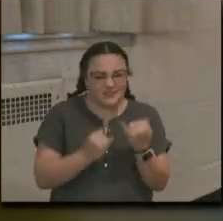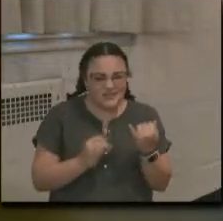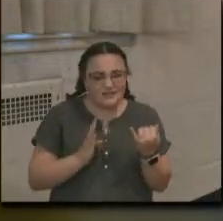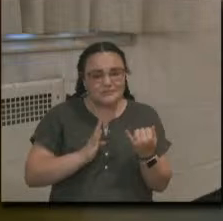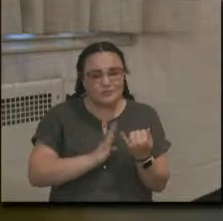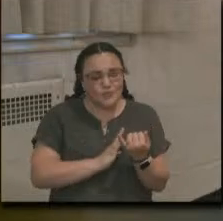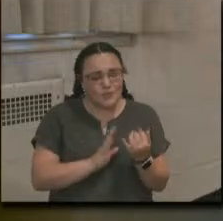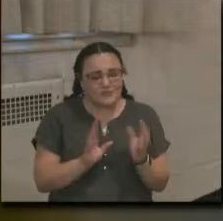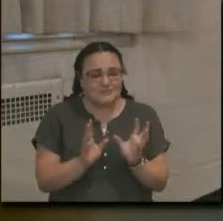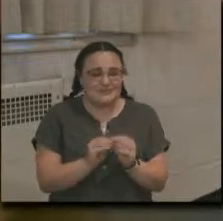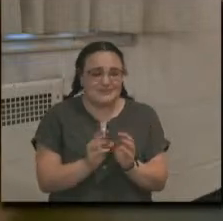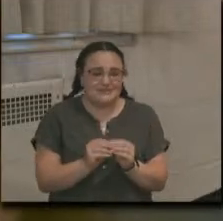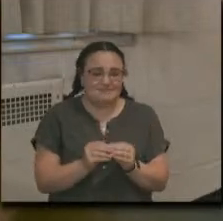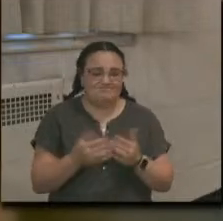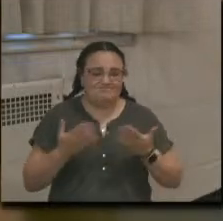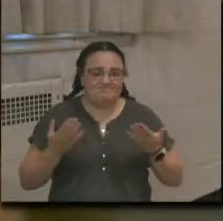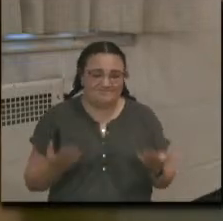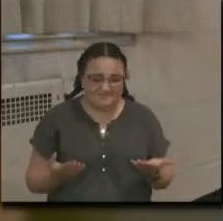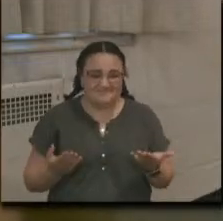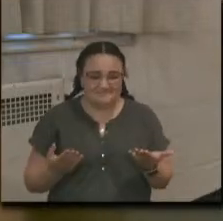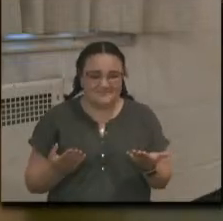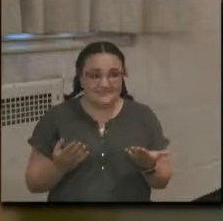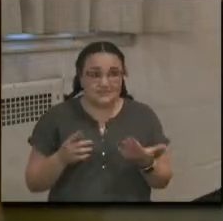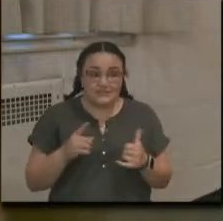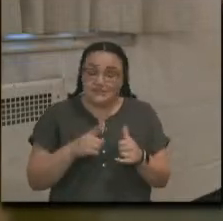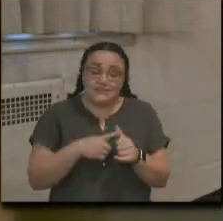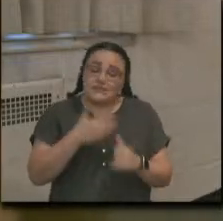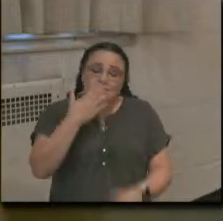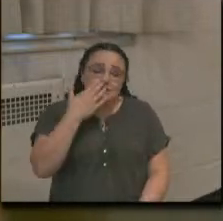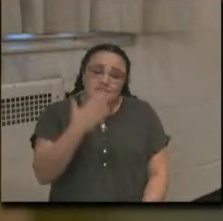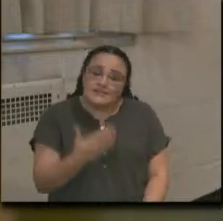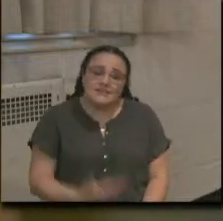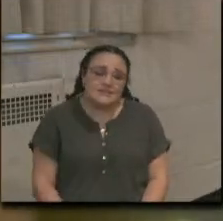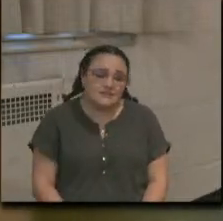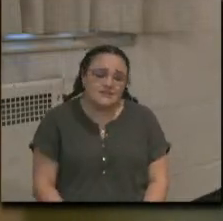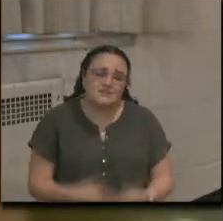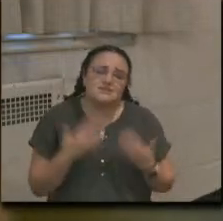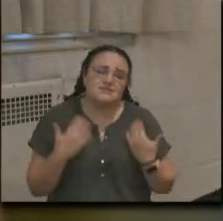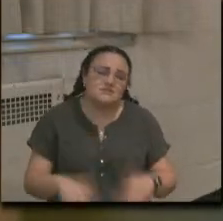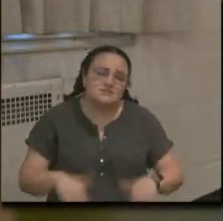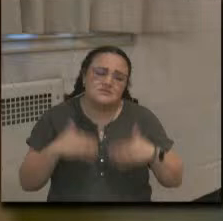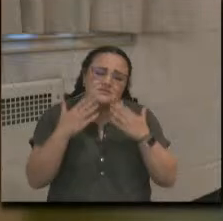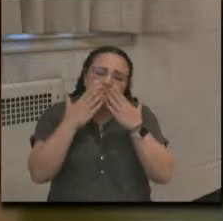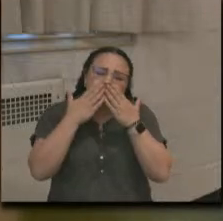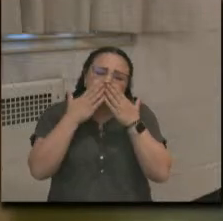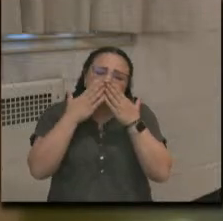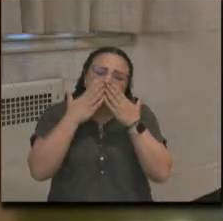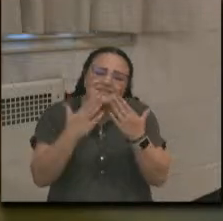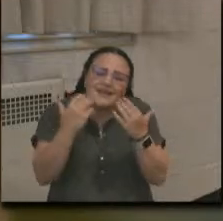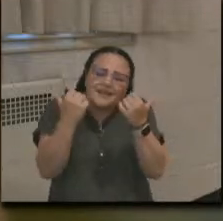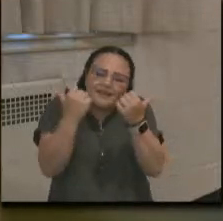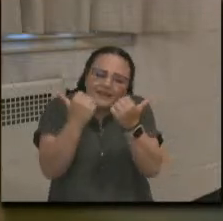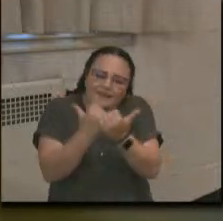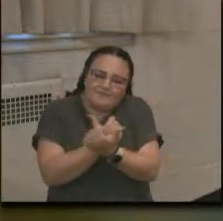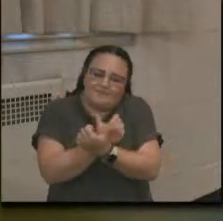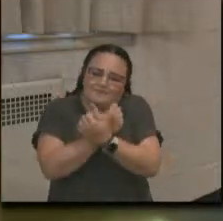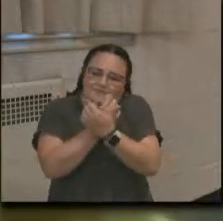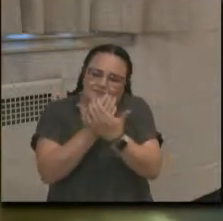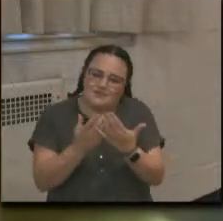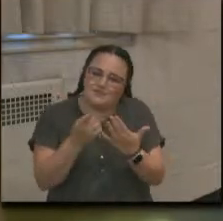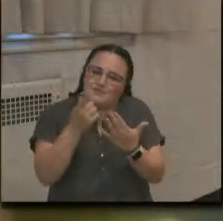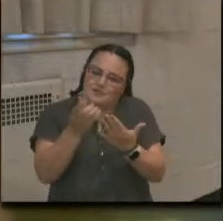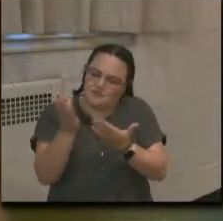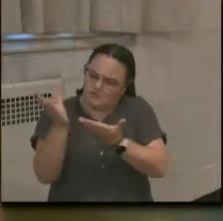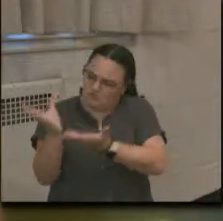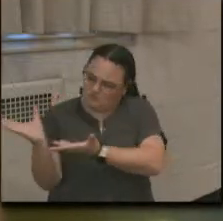board meeting. So first I just wanted to say thank you. Just thank you so much for everything that you have